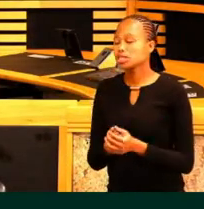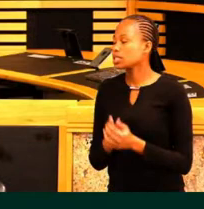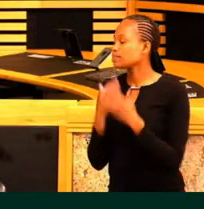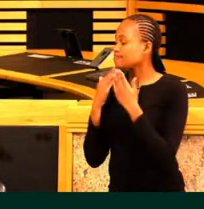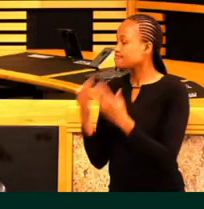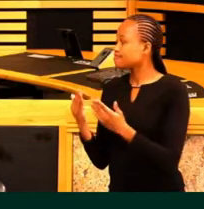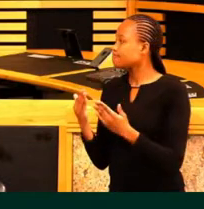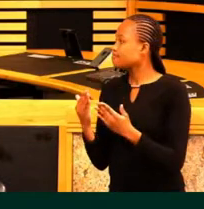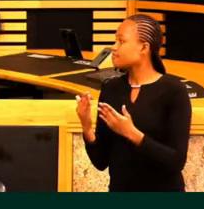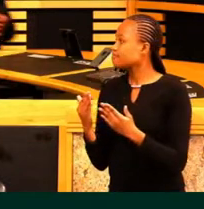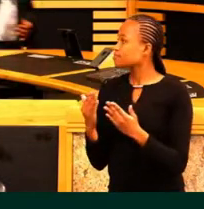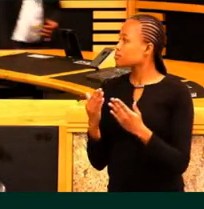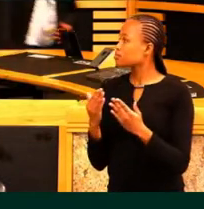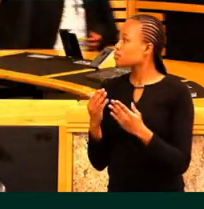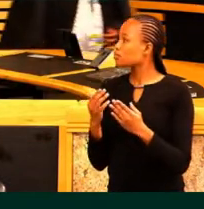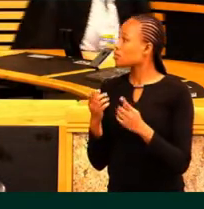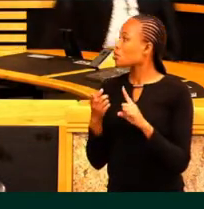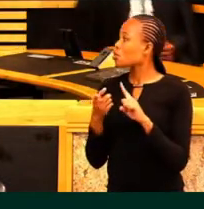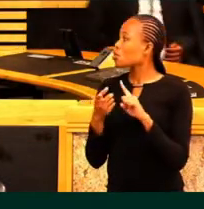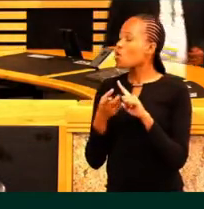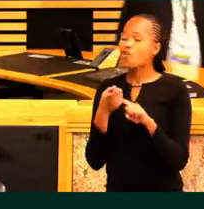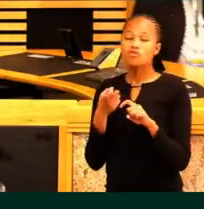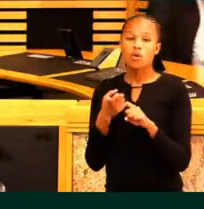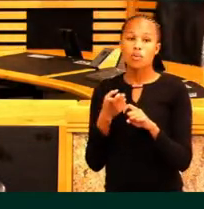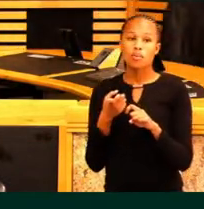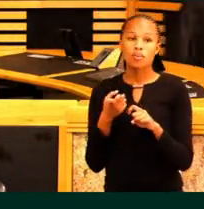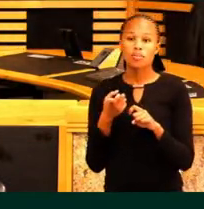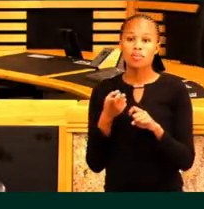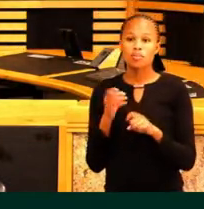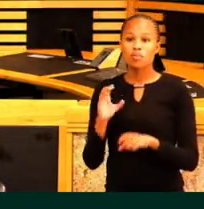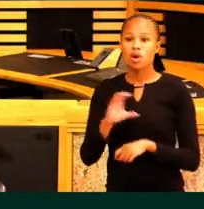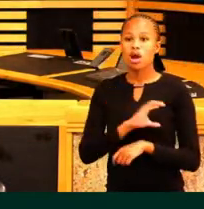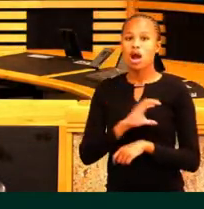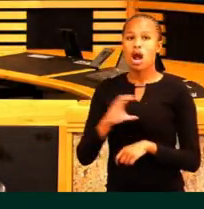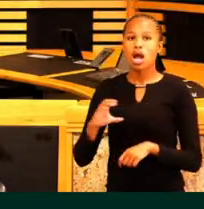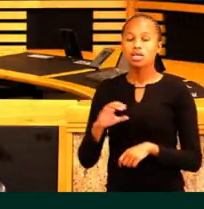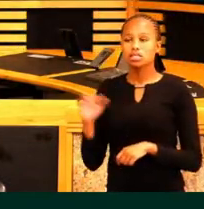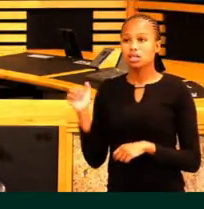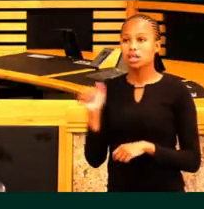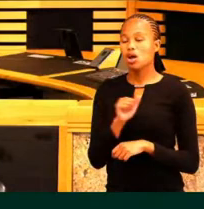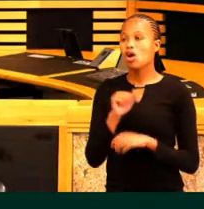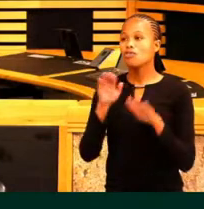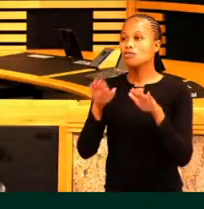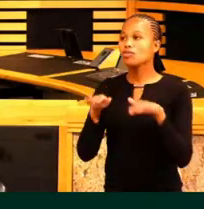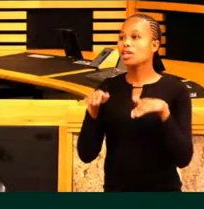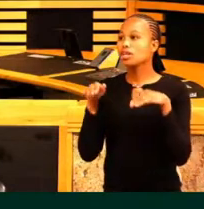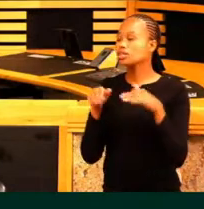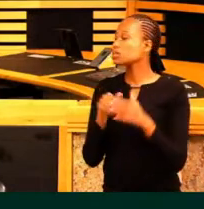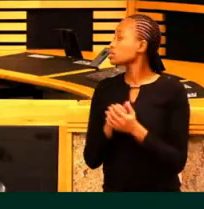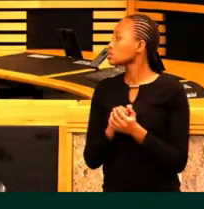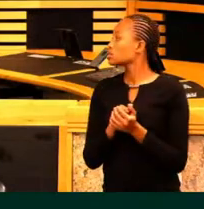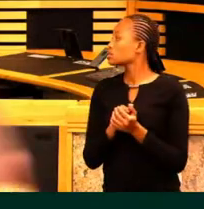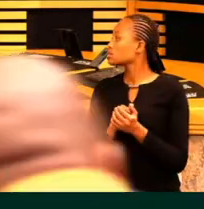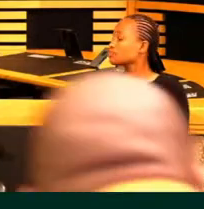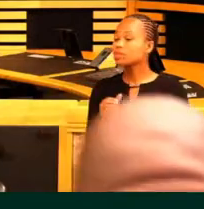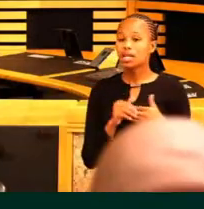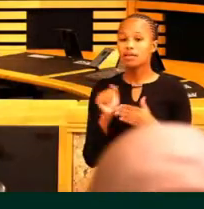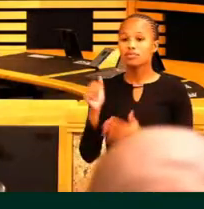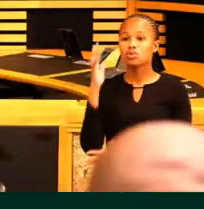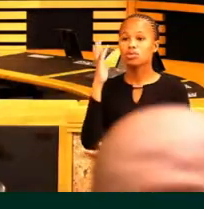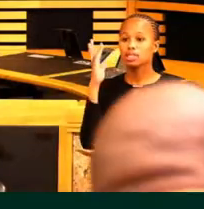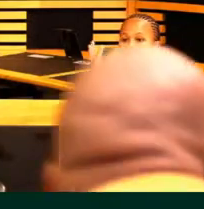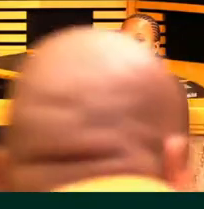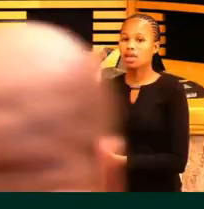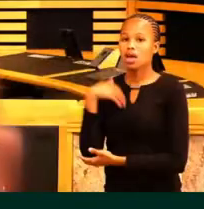from the executive Council of the legislature led by the speaker we've seen